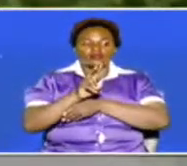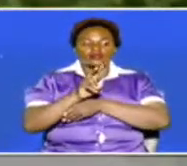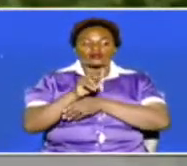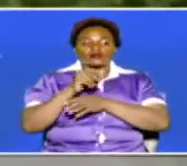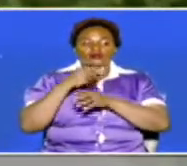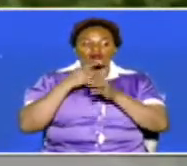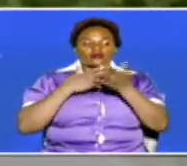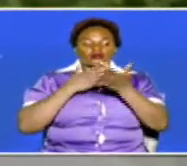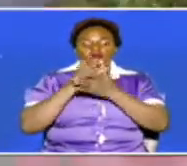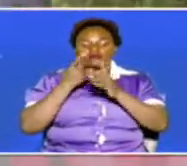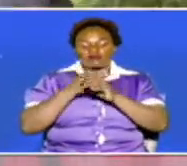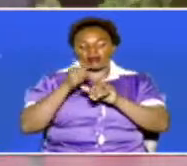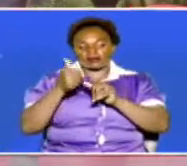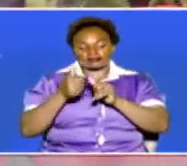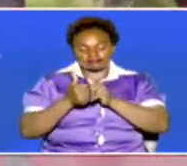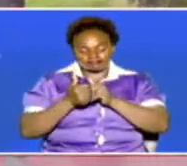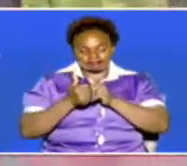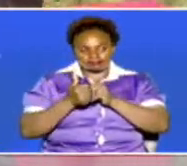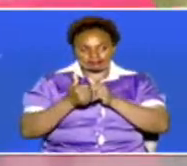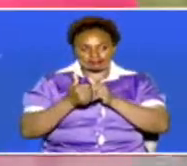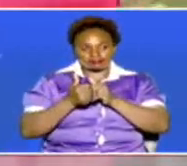necessary to move from place to place.